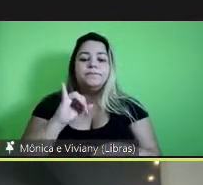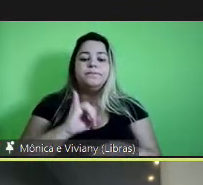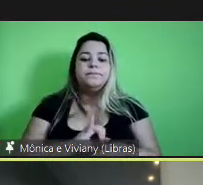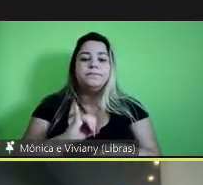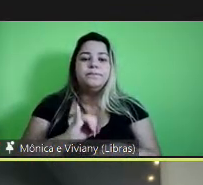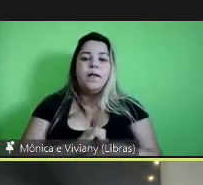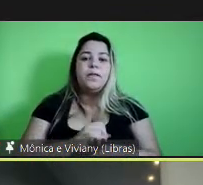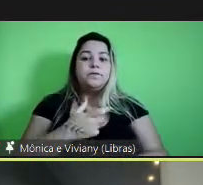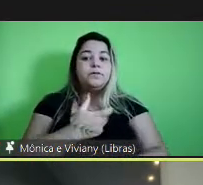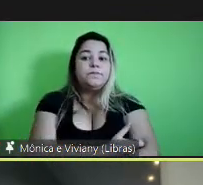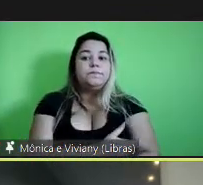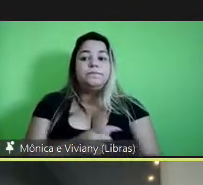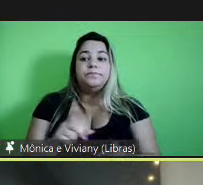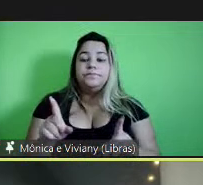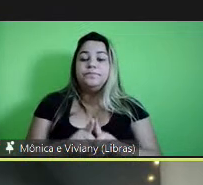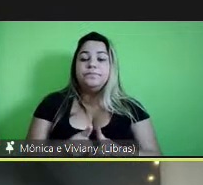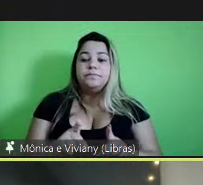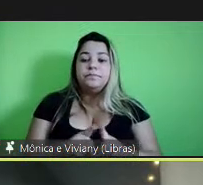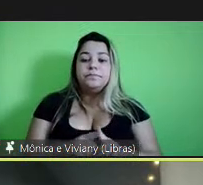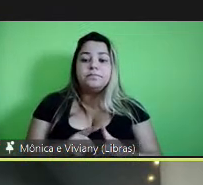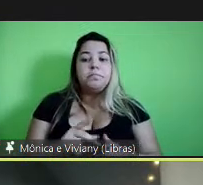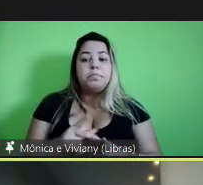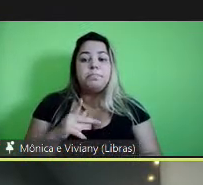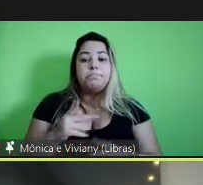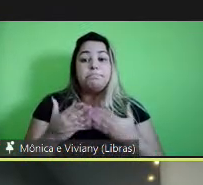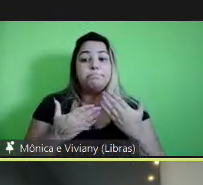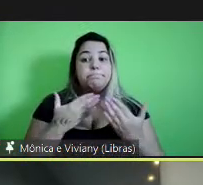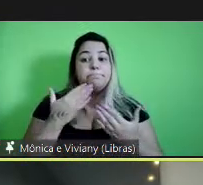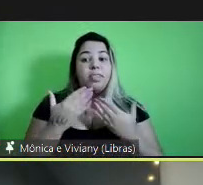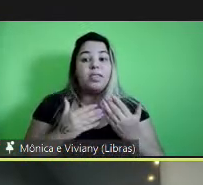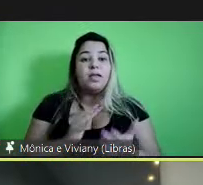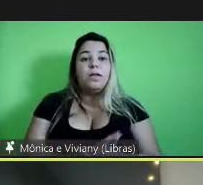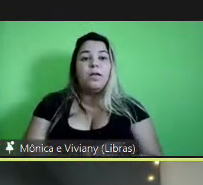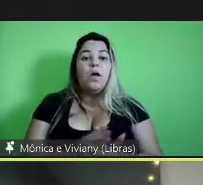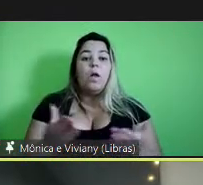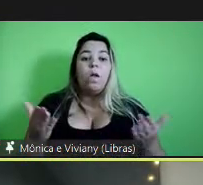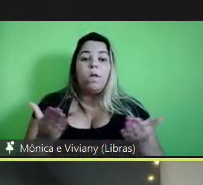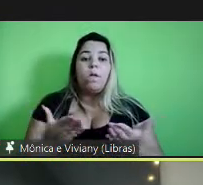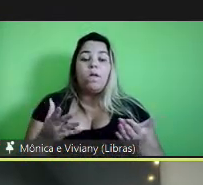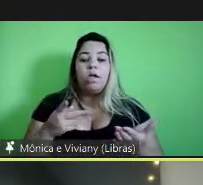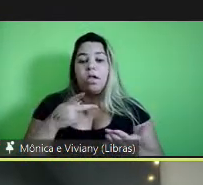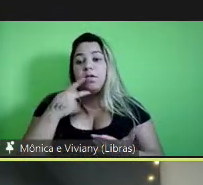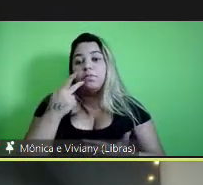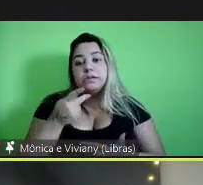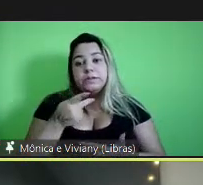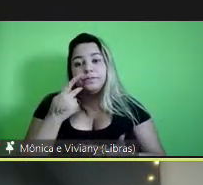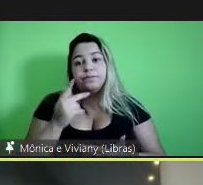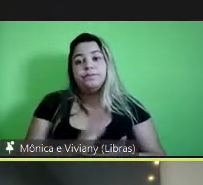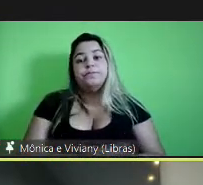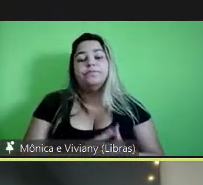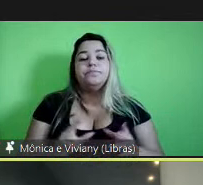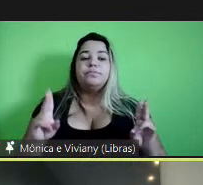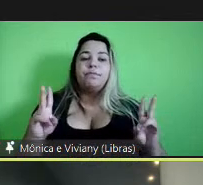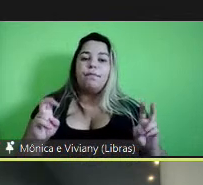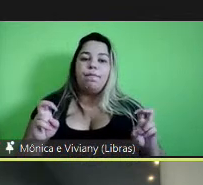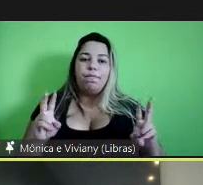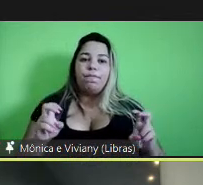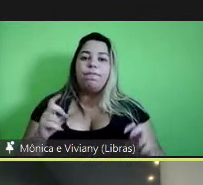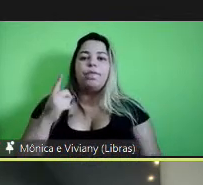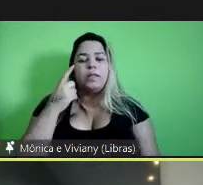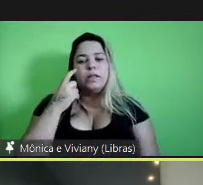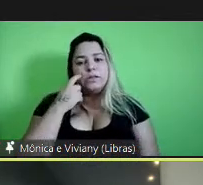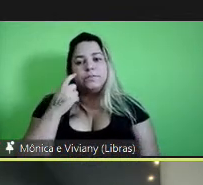laboratory, 1 regulator complex, 1 central, 1 vaccine center, 1 zoonosis center, and 1 unit of